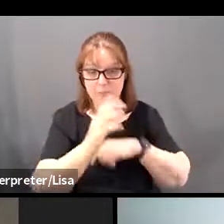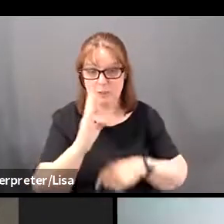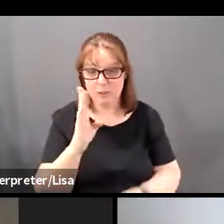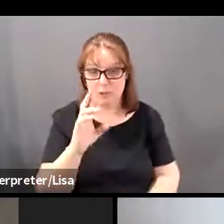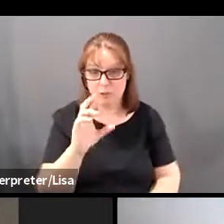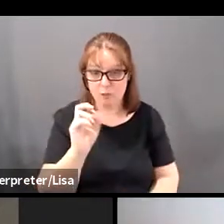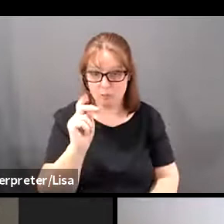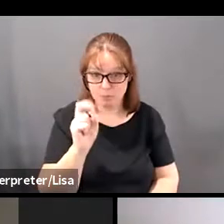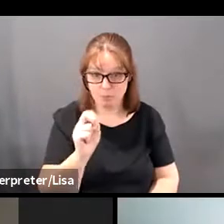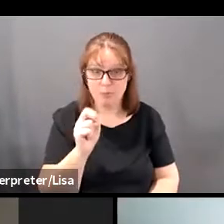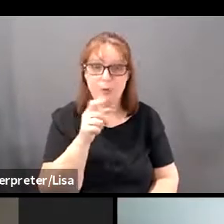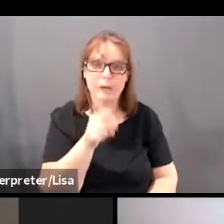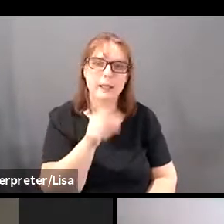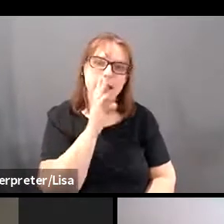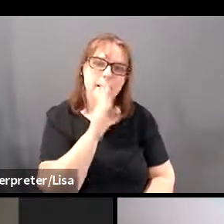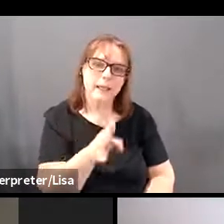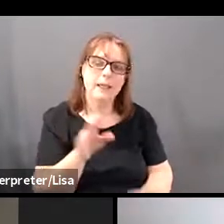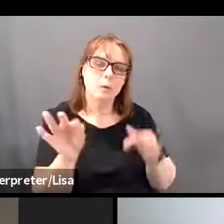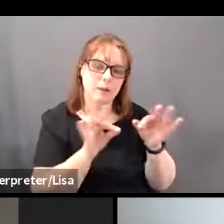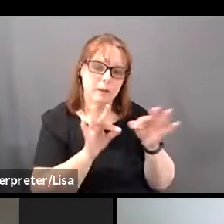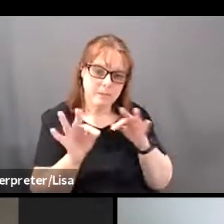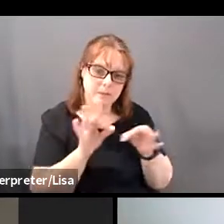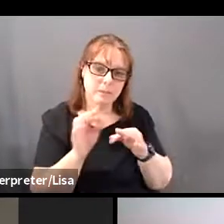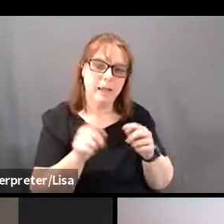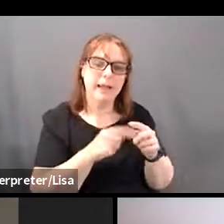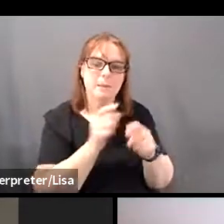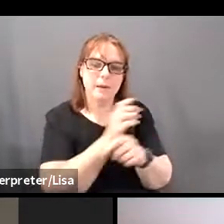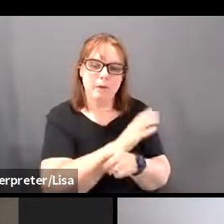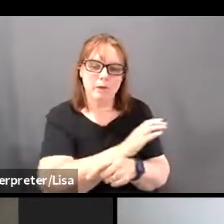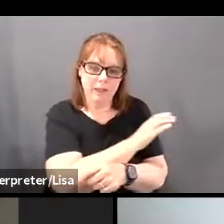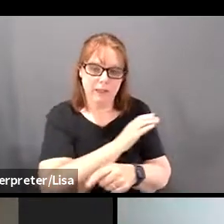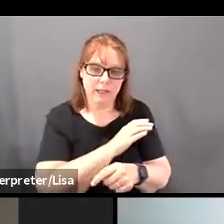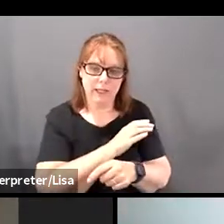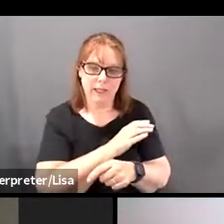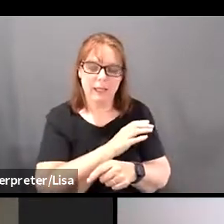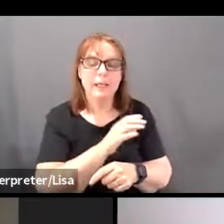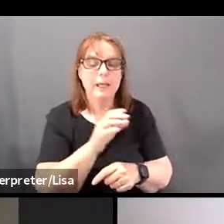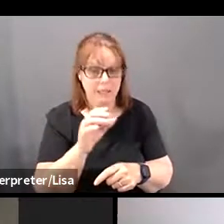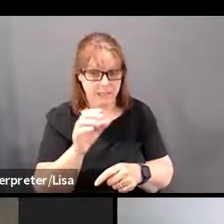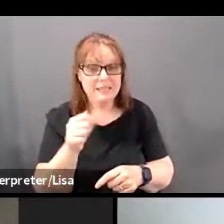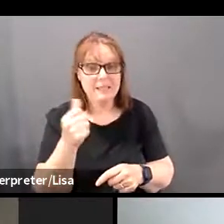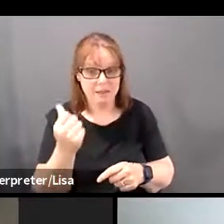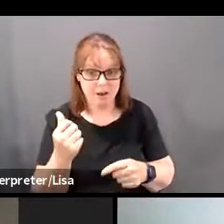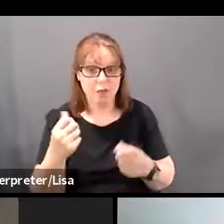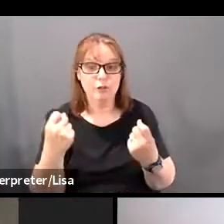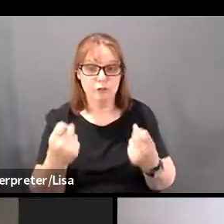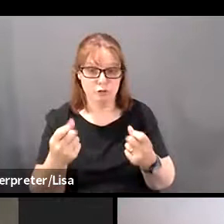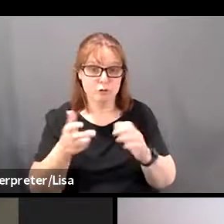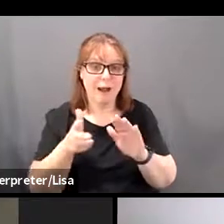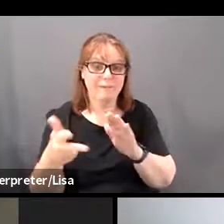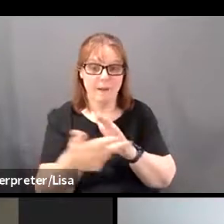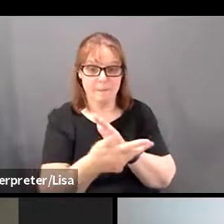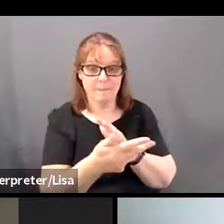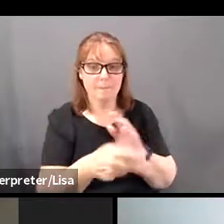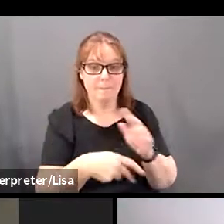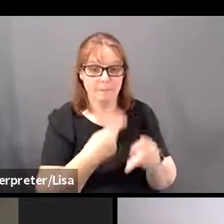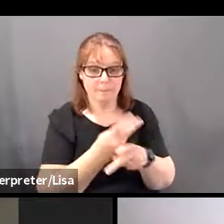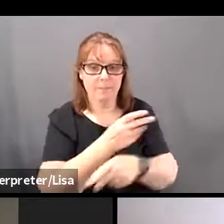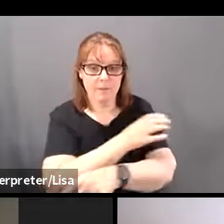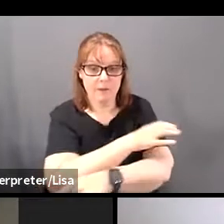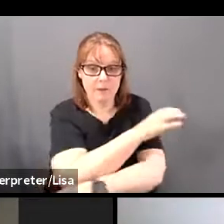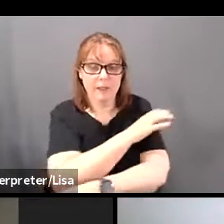of show us what the vaccine clinics, another drive-up clinic that we're going to have in the parking lot at RIPIN, and Brooke's going to walk us through what that